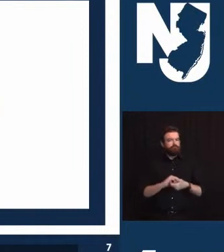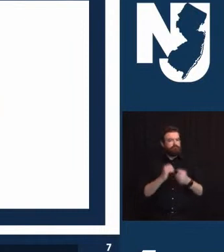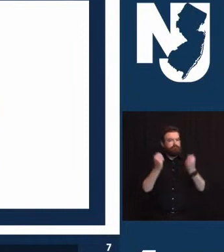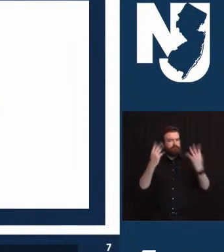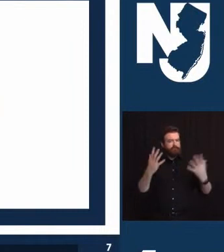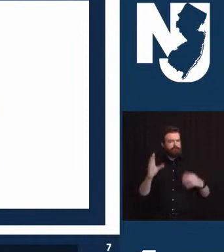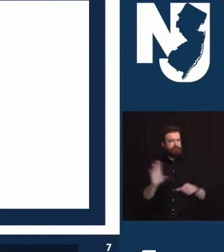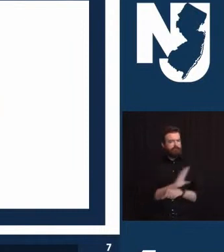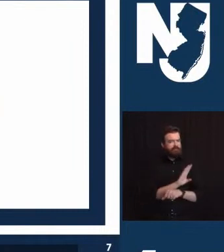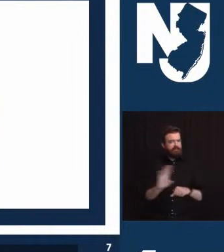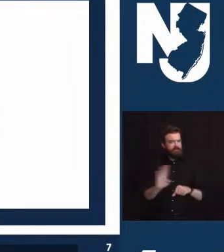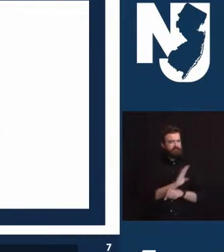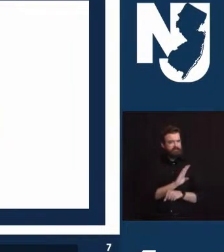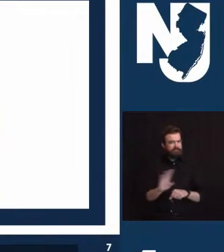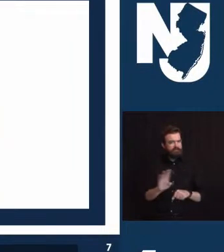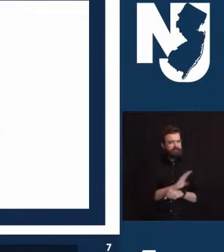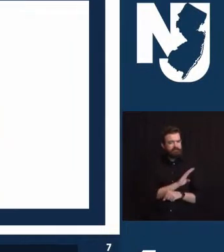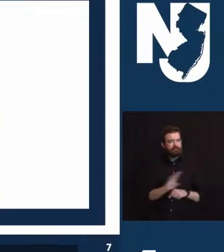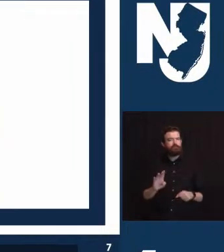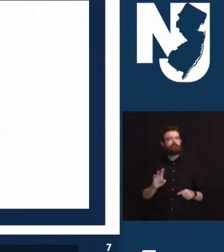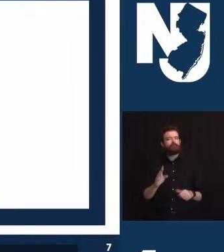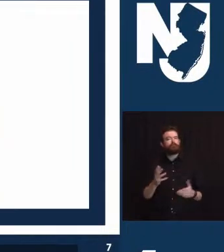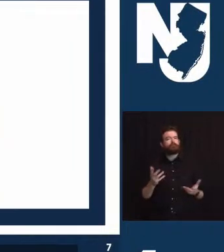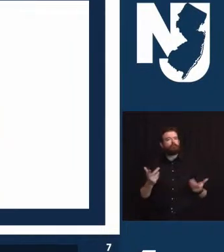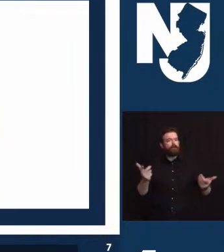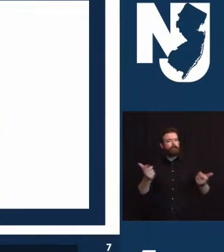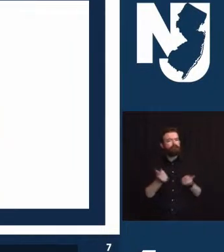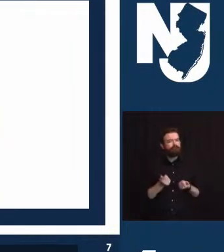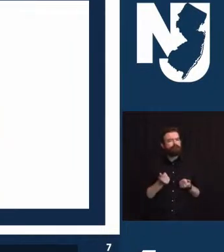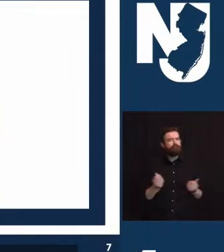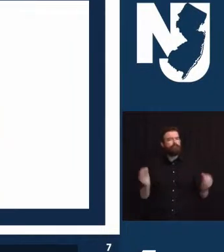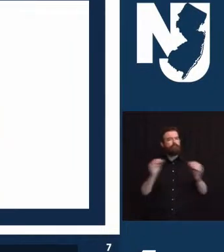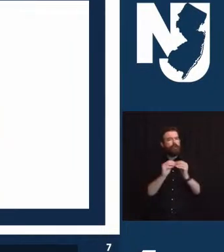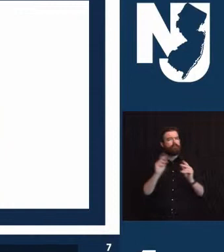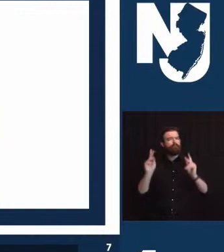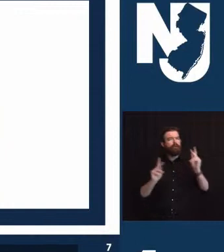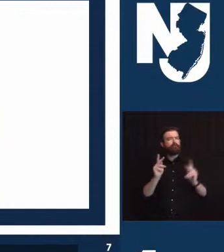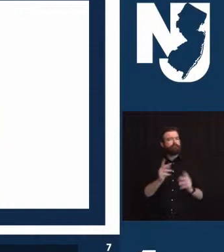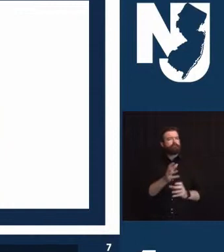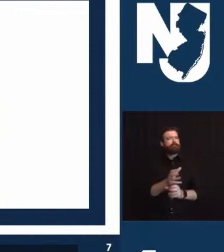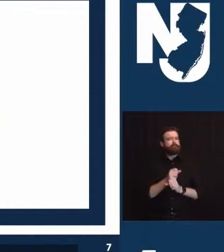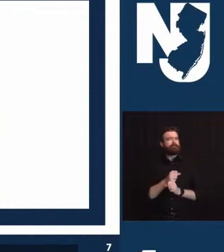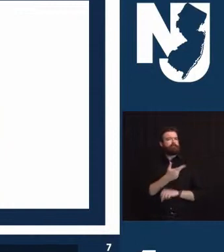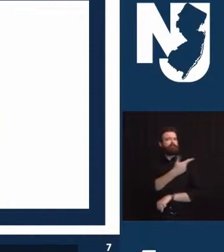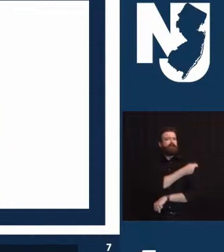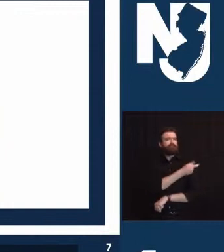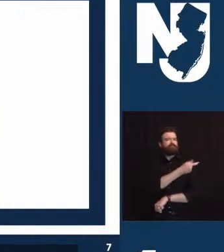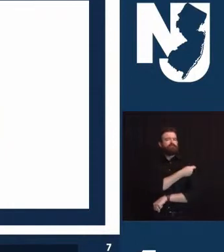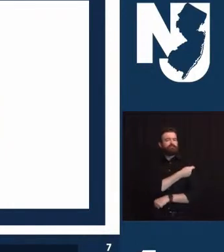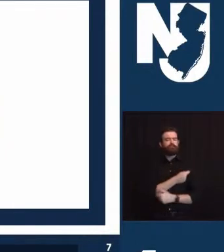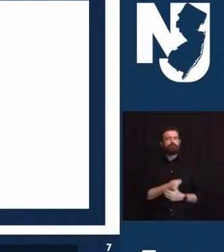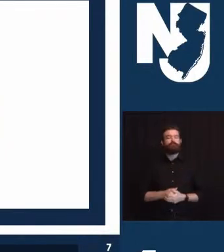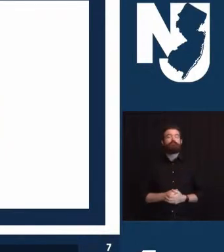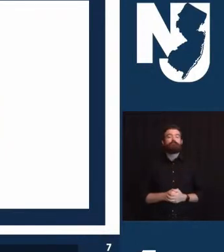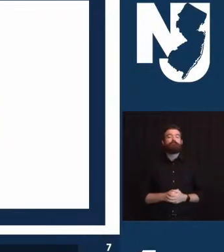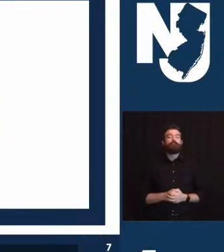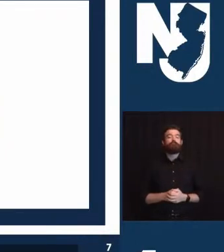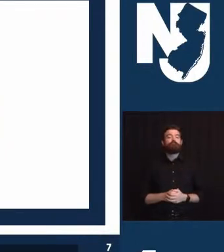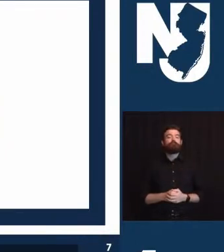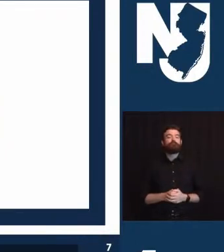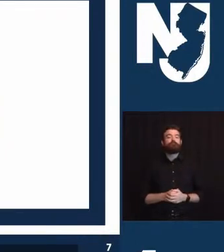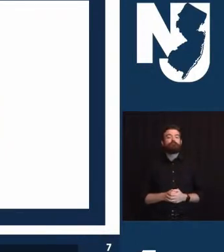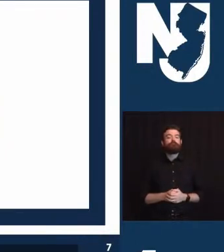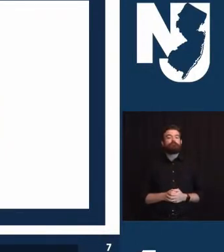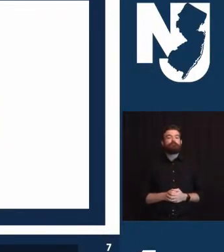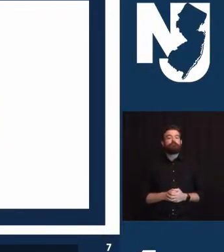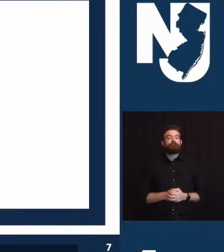days. So here's what it boils down to. We are going to be able to take off our masks indoors in the not so distant future